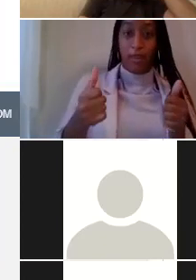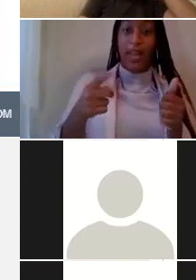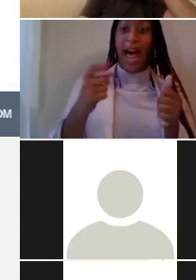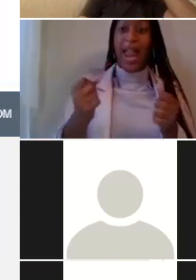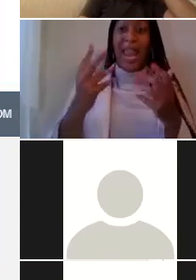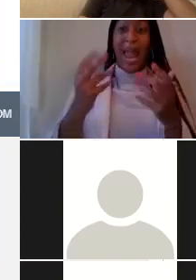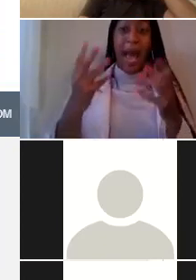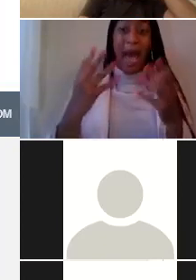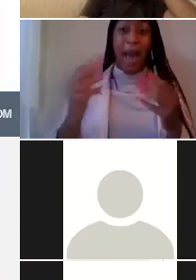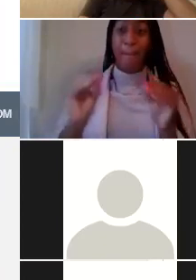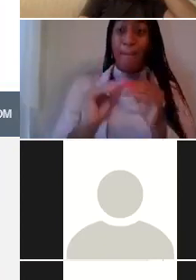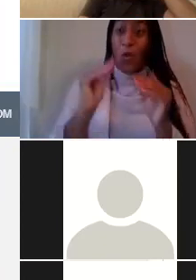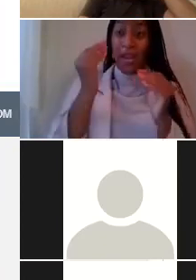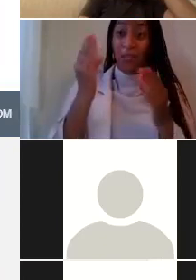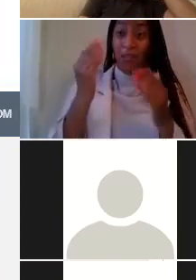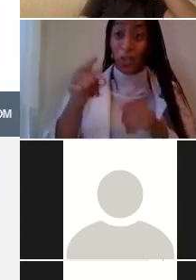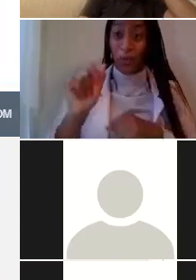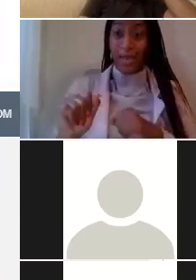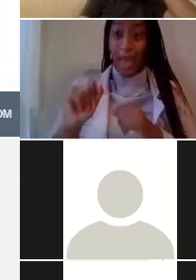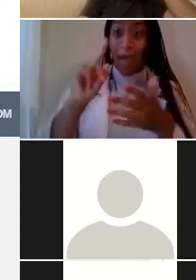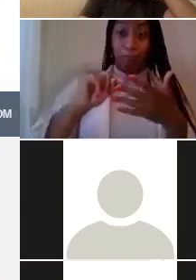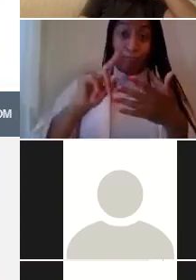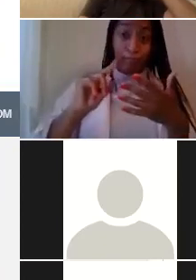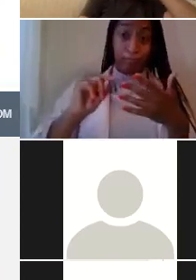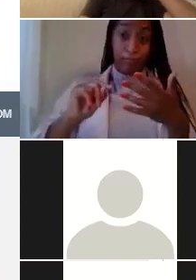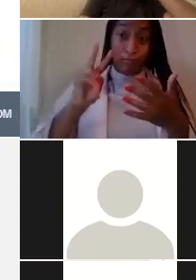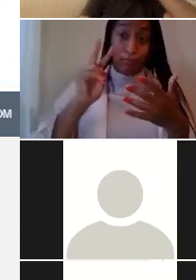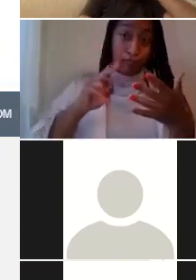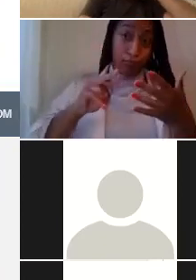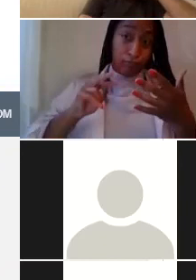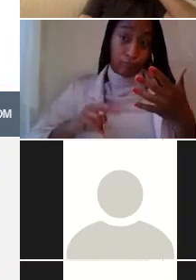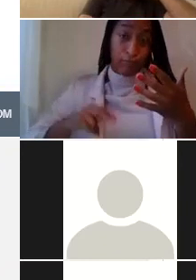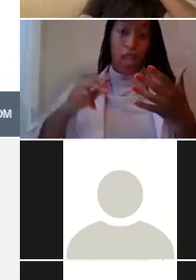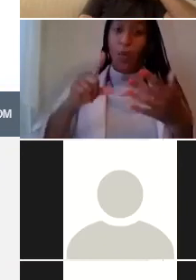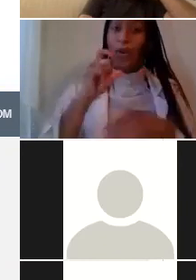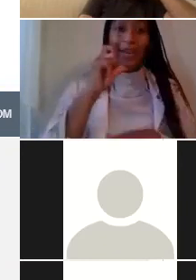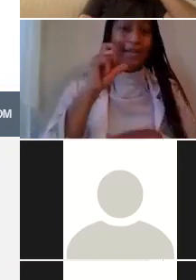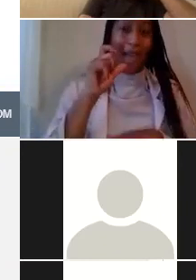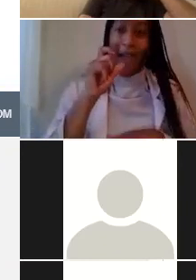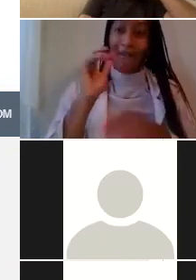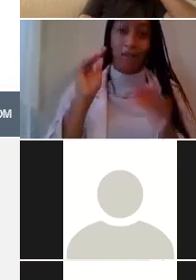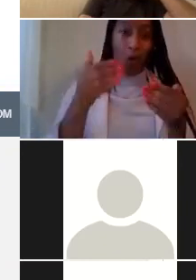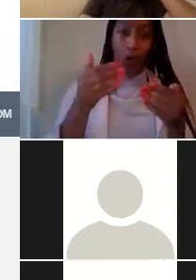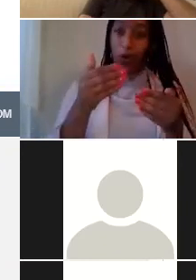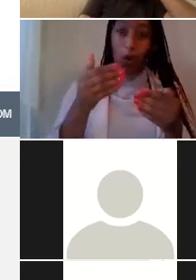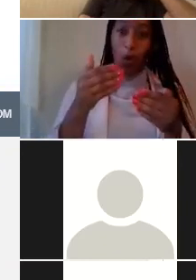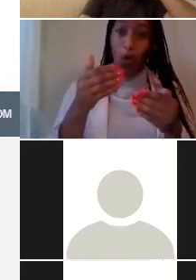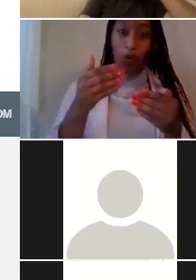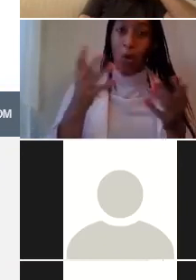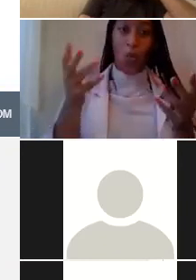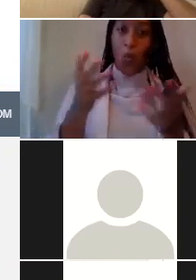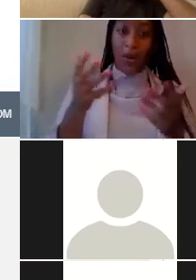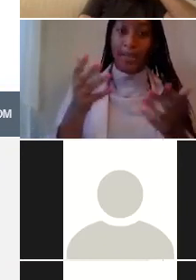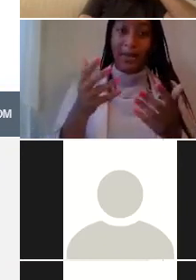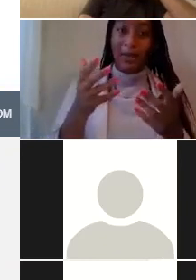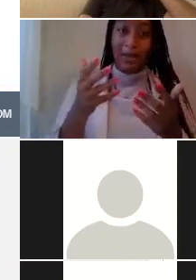can look through. We don't deal with rate of cooling. If the examples that I've worked here regarding heat are